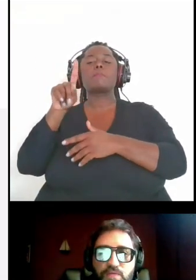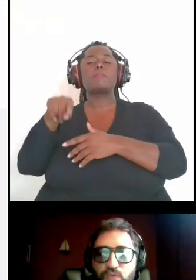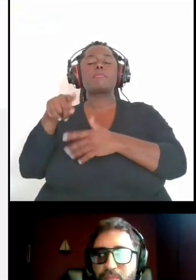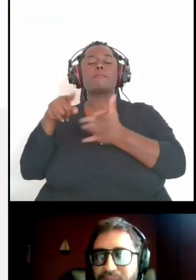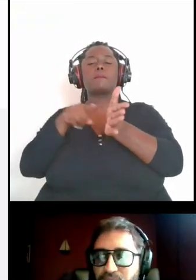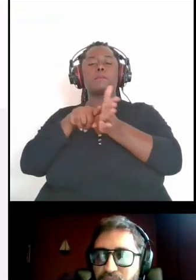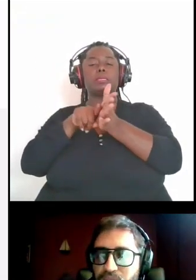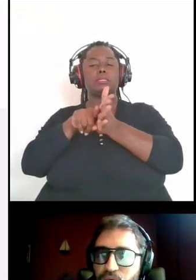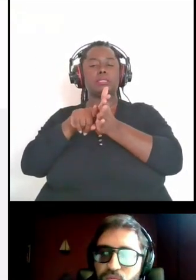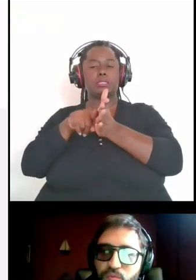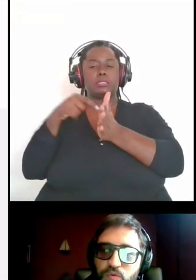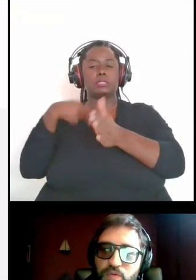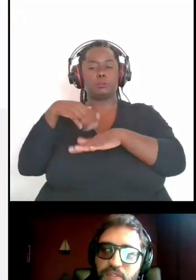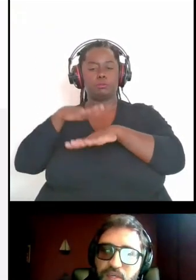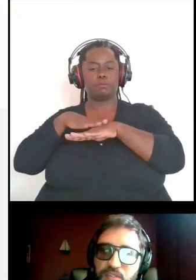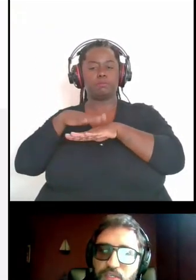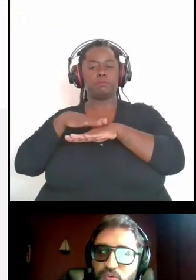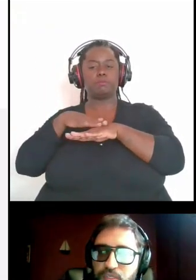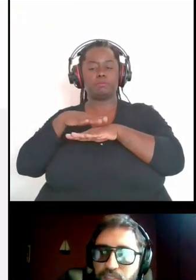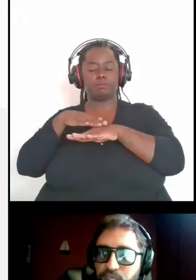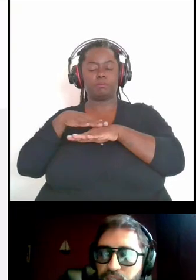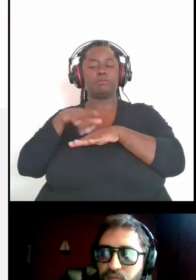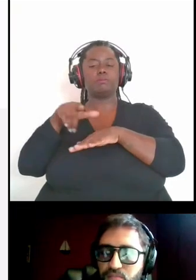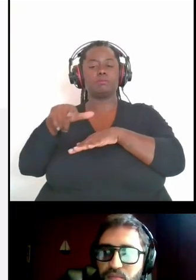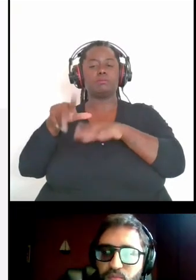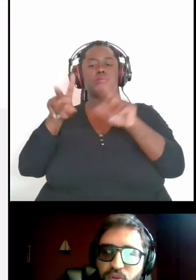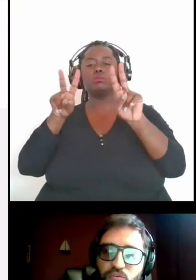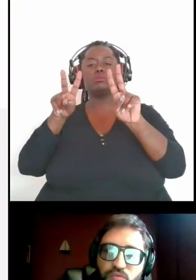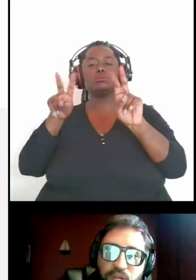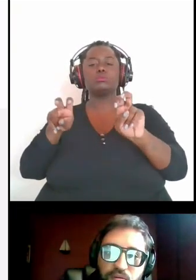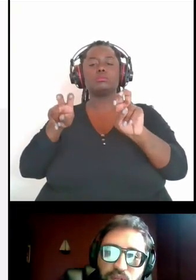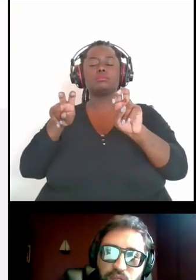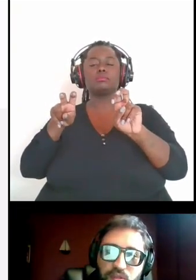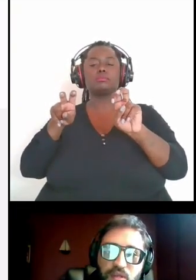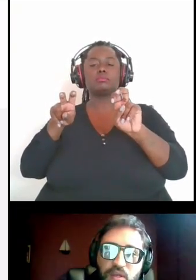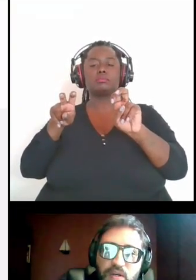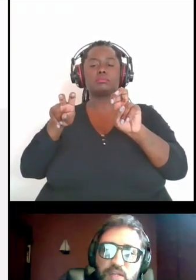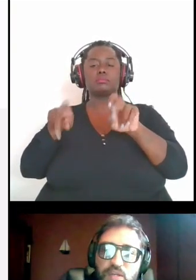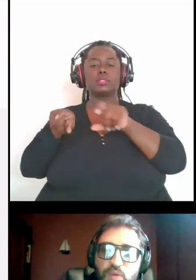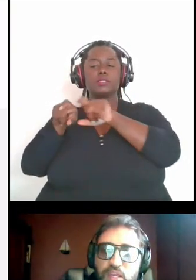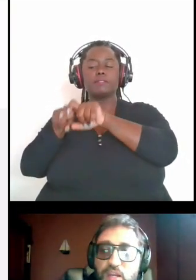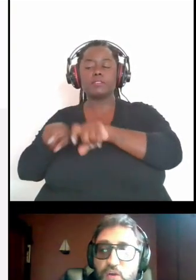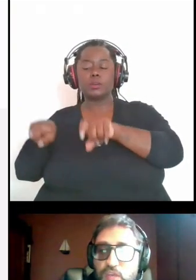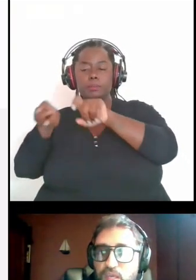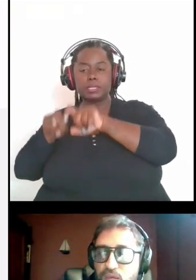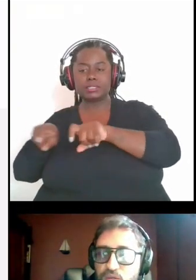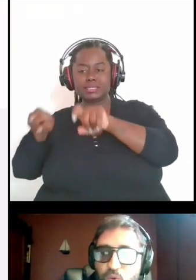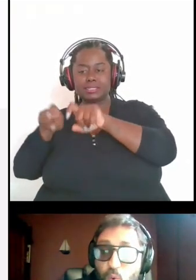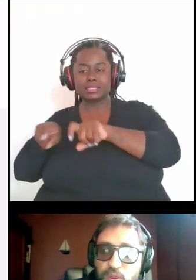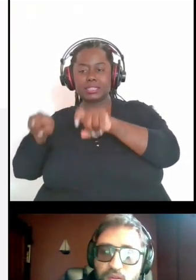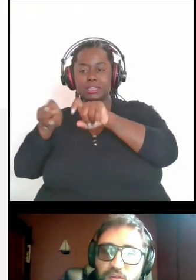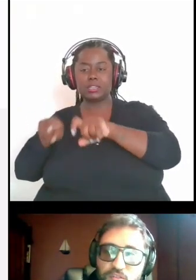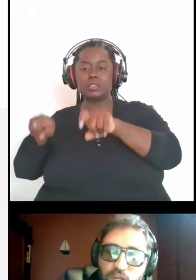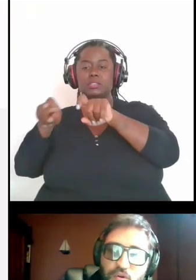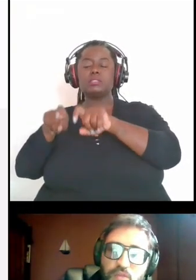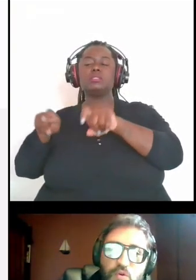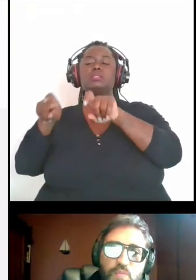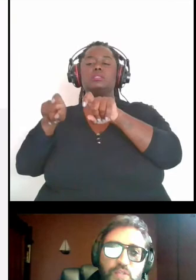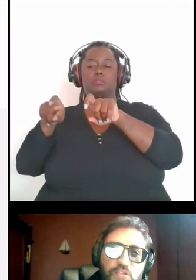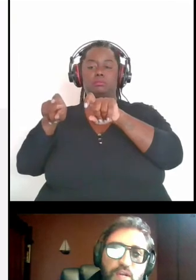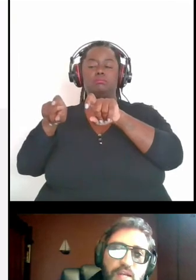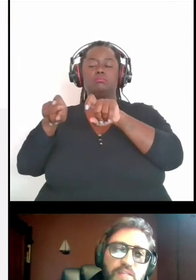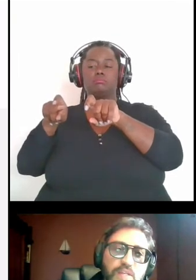to do with my PhD research related to computer systems